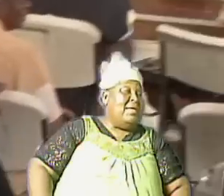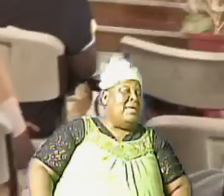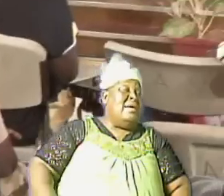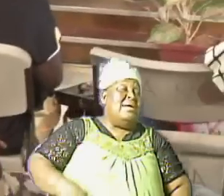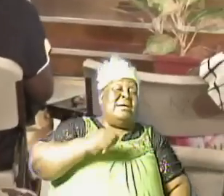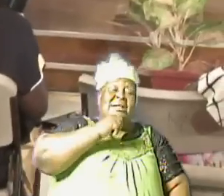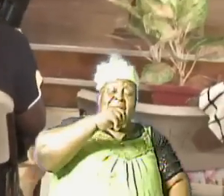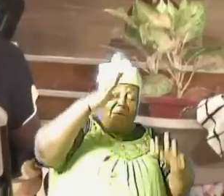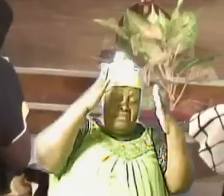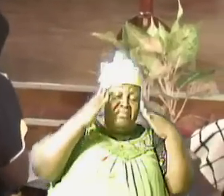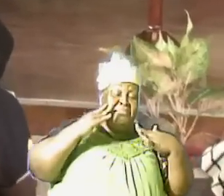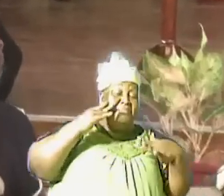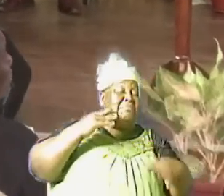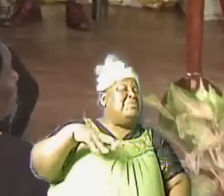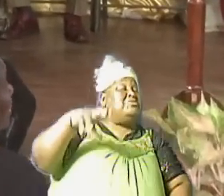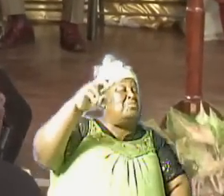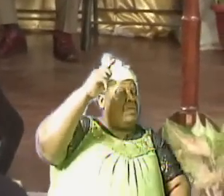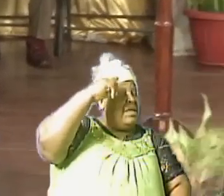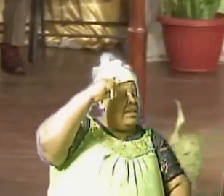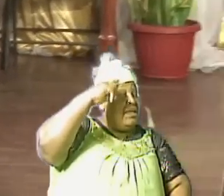Not Bishop Daly.